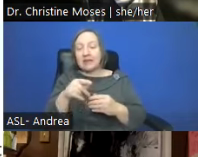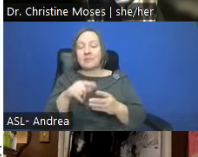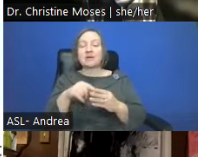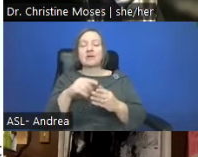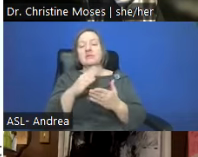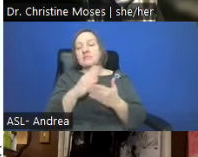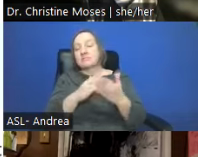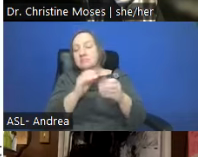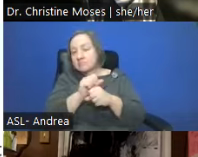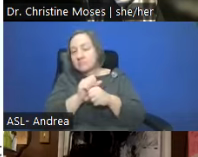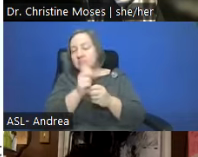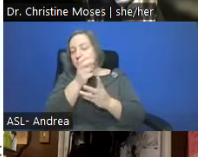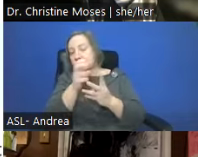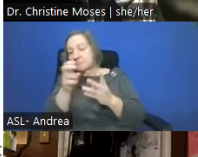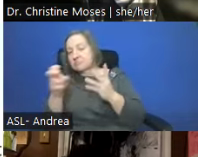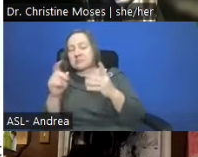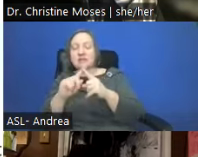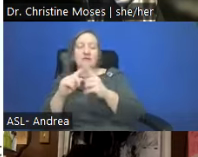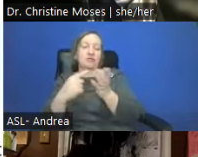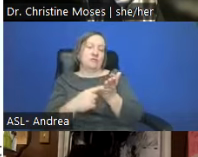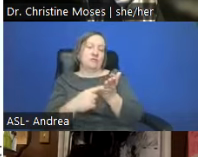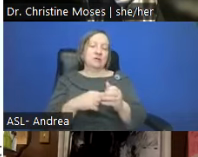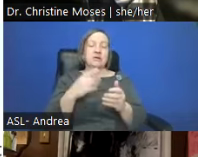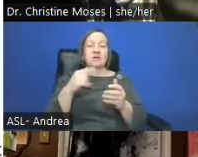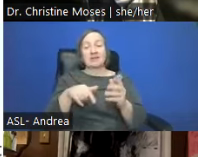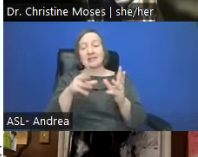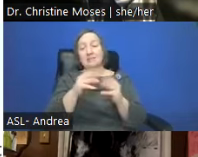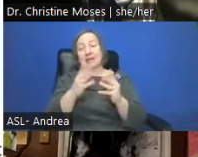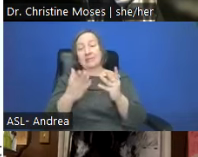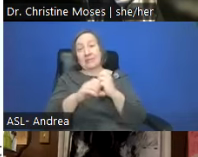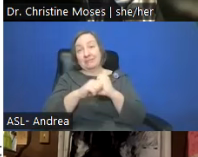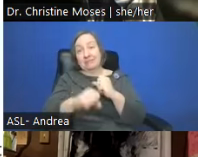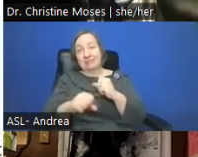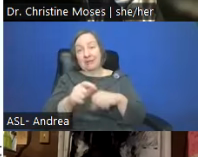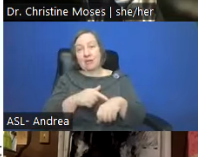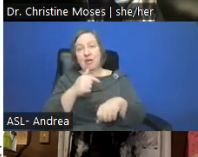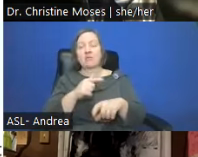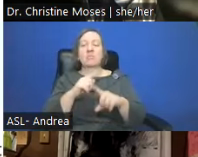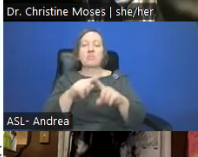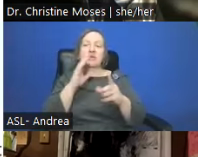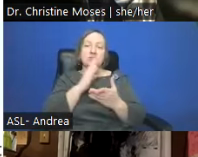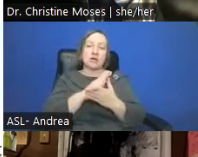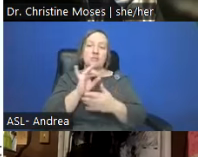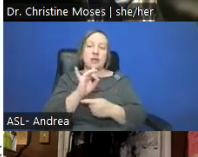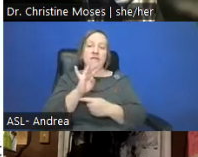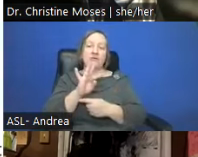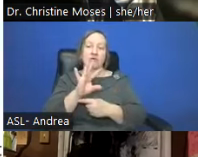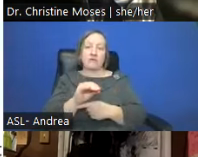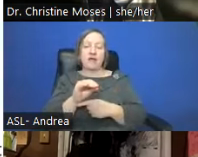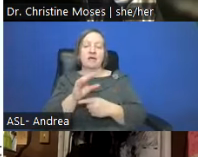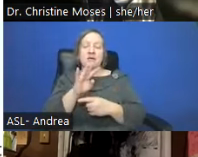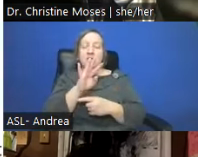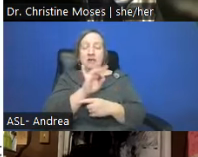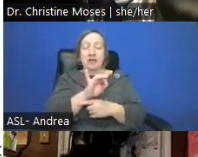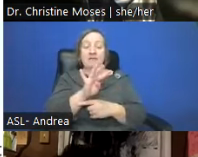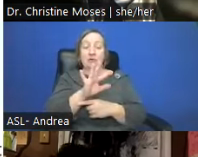transition conversations. Please note that the meeting may run long, but we'll be stopping at 8:45 to do the next step section, and